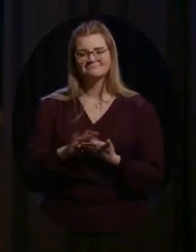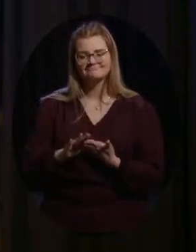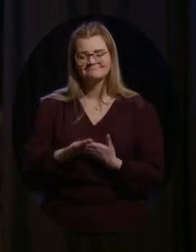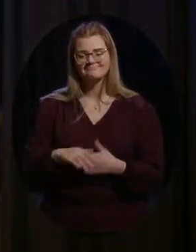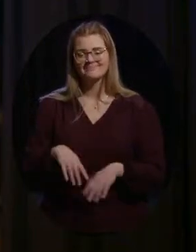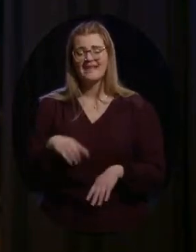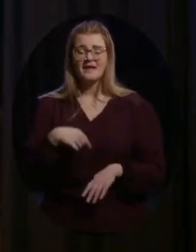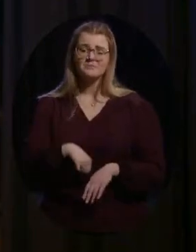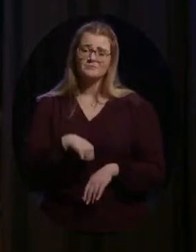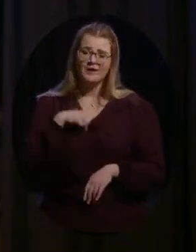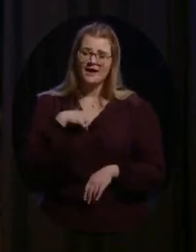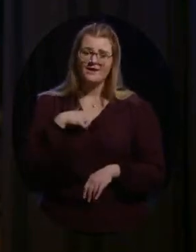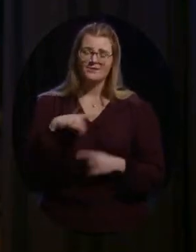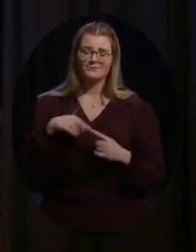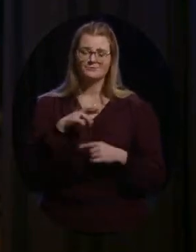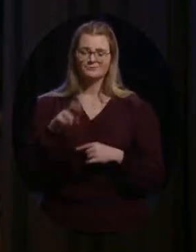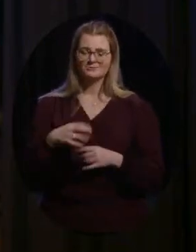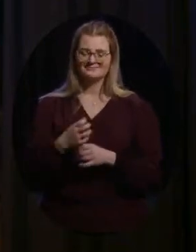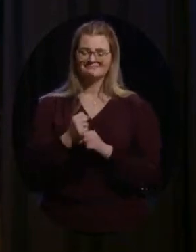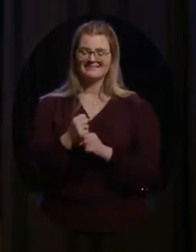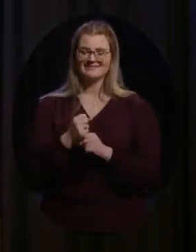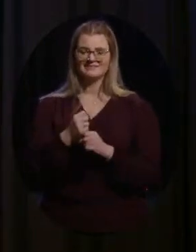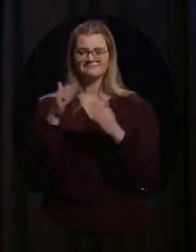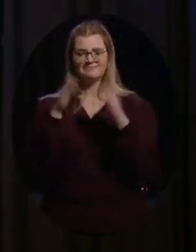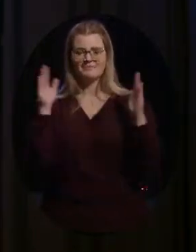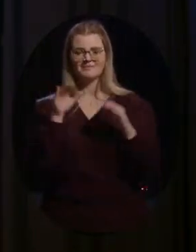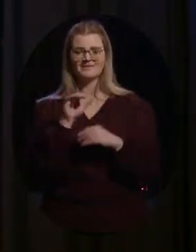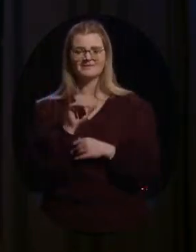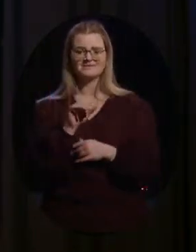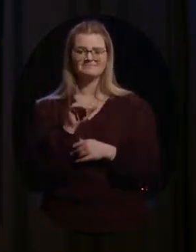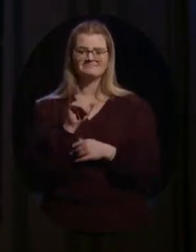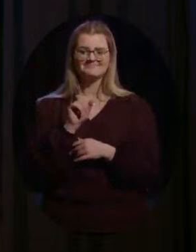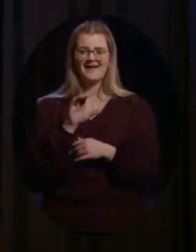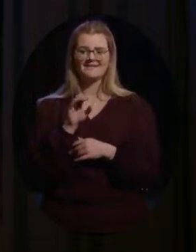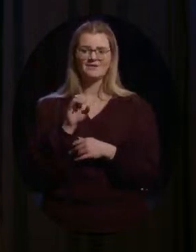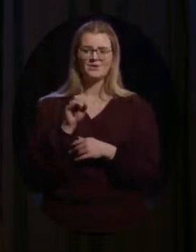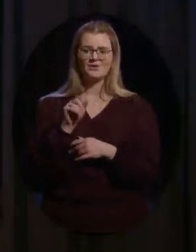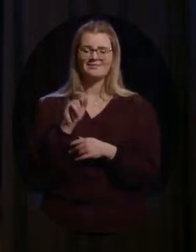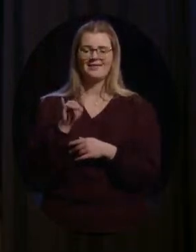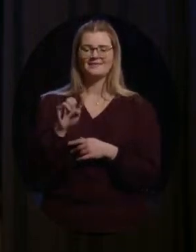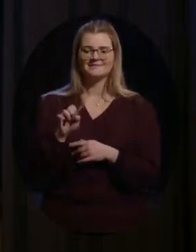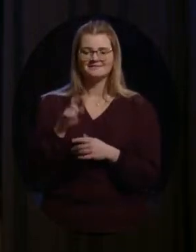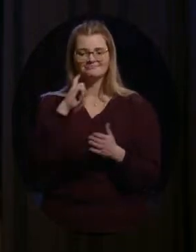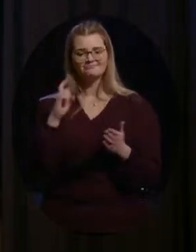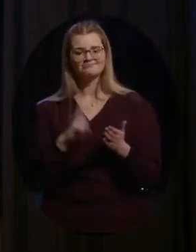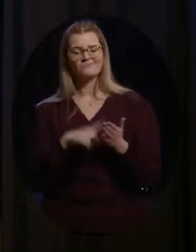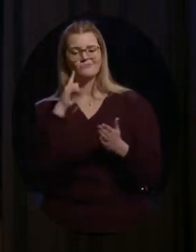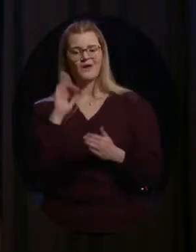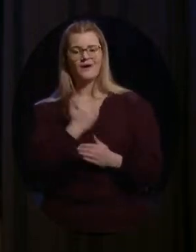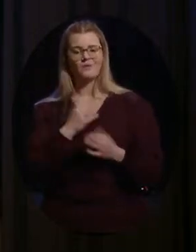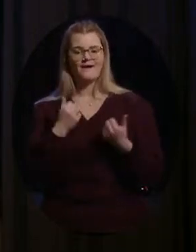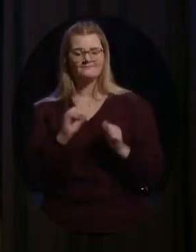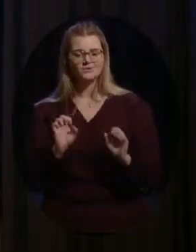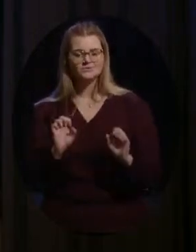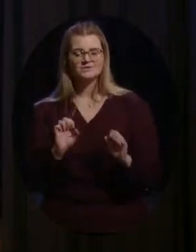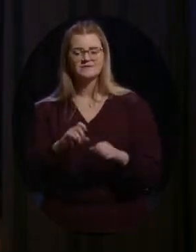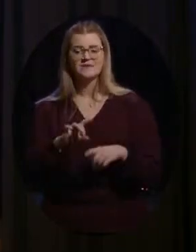proud when Richmond receives public accolades and notoriety for our efforts, but